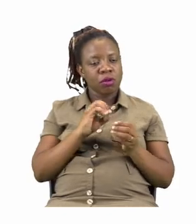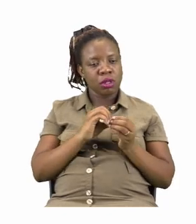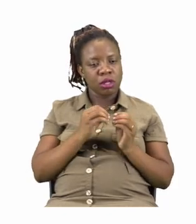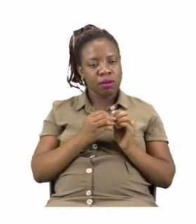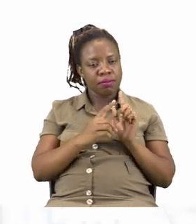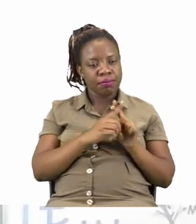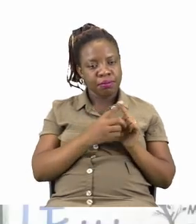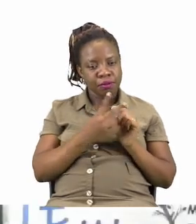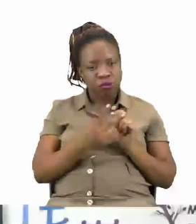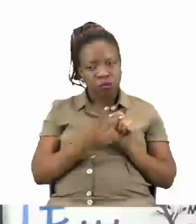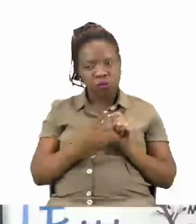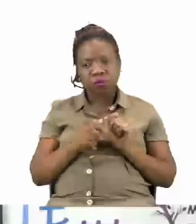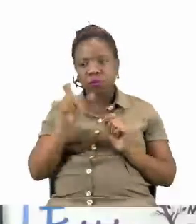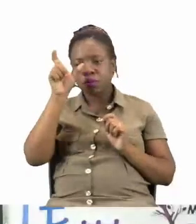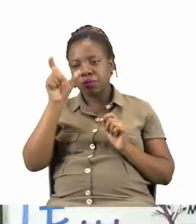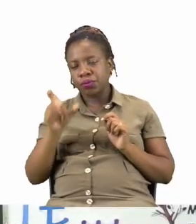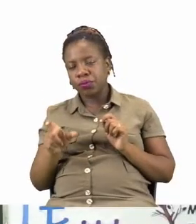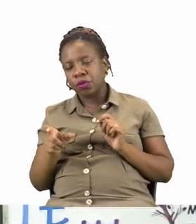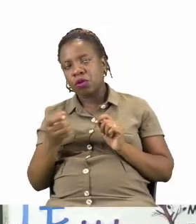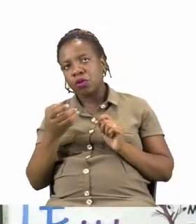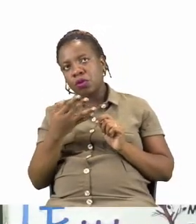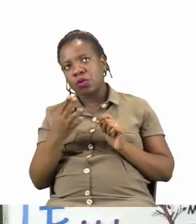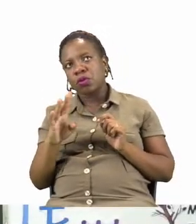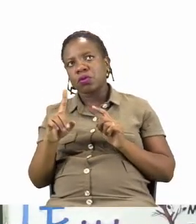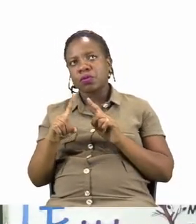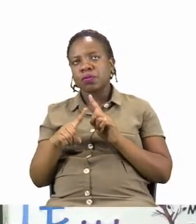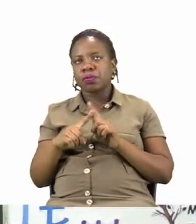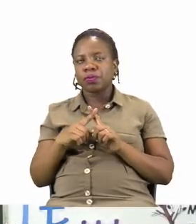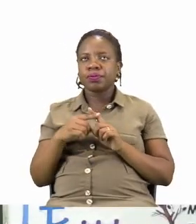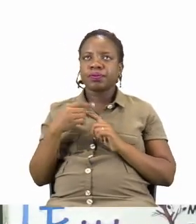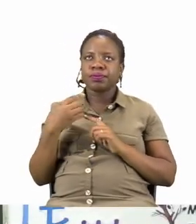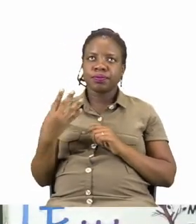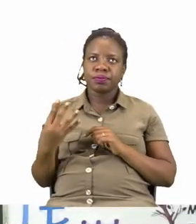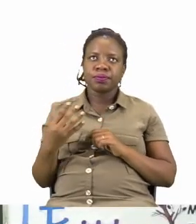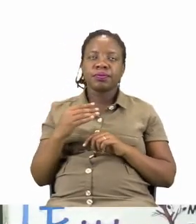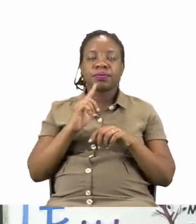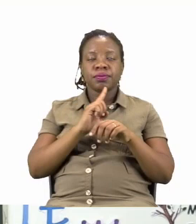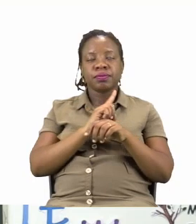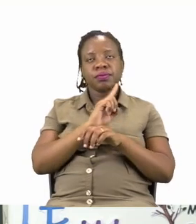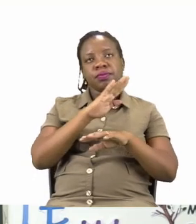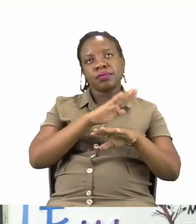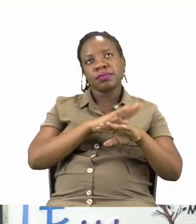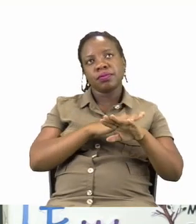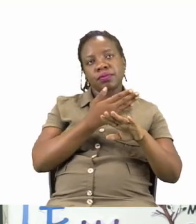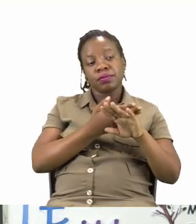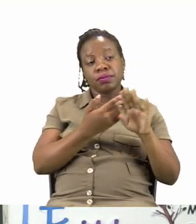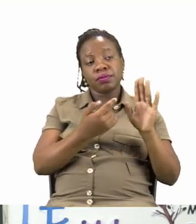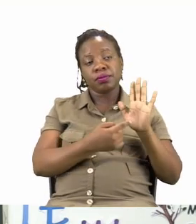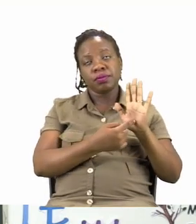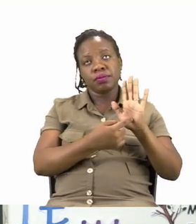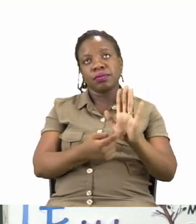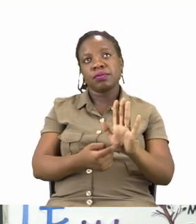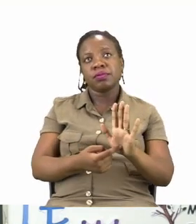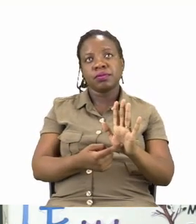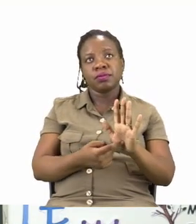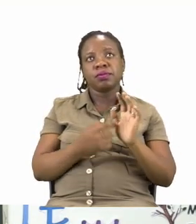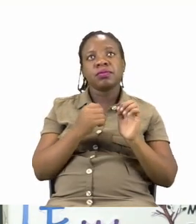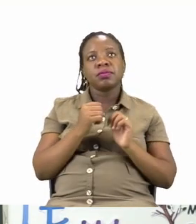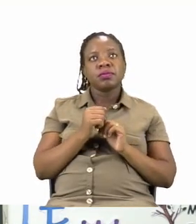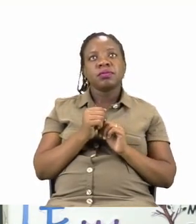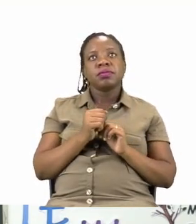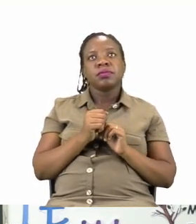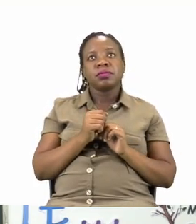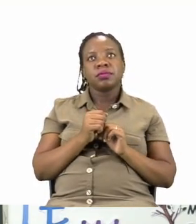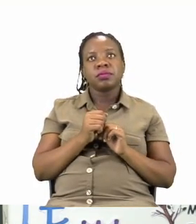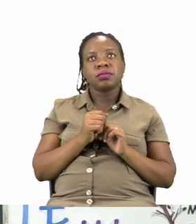at the first examples. Right. Now on the board, over here I have the first example for the